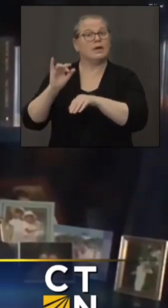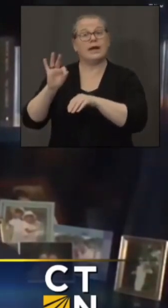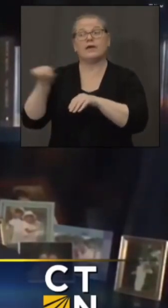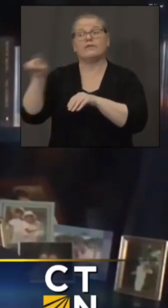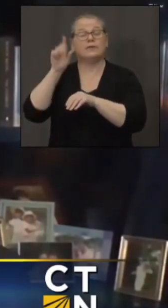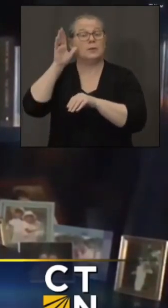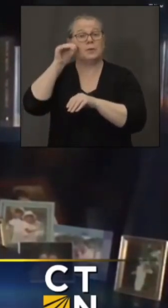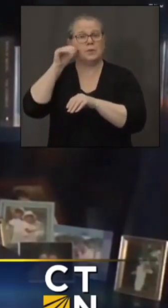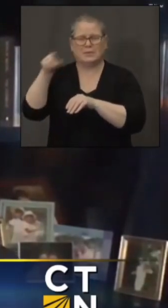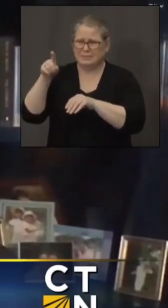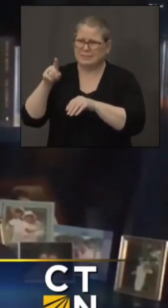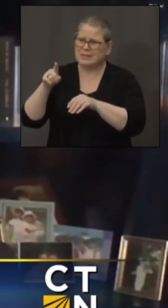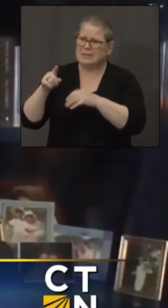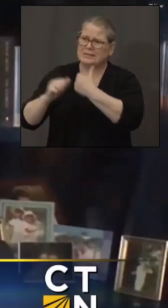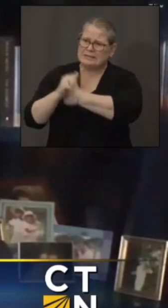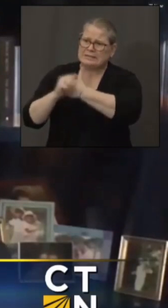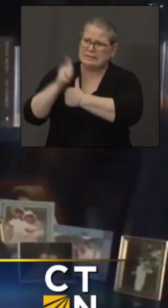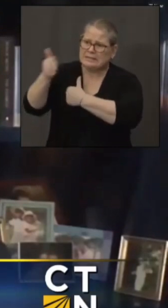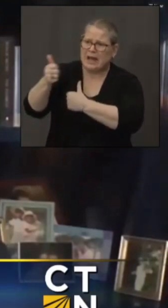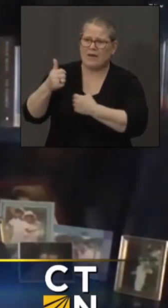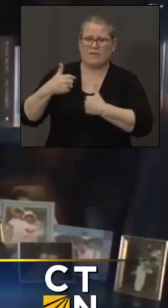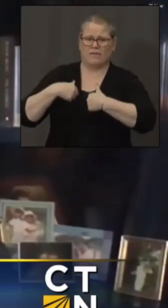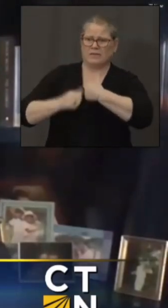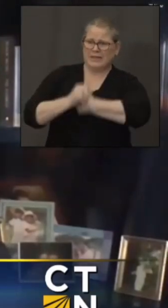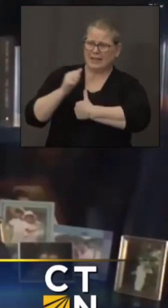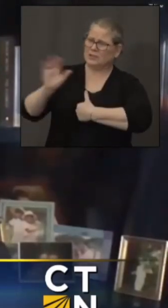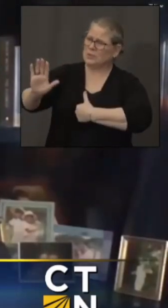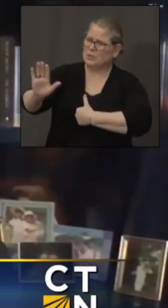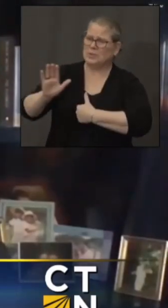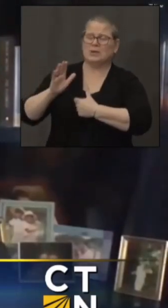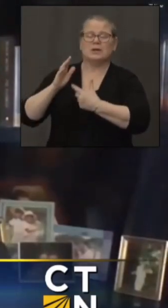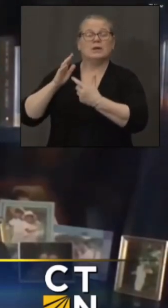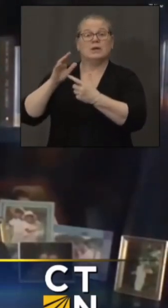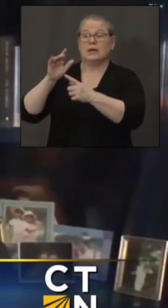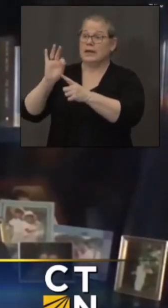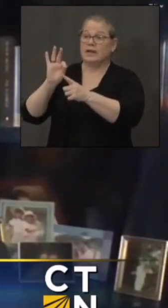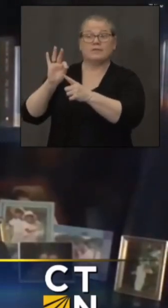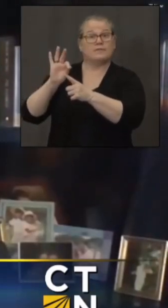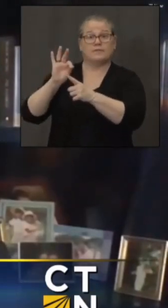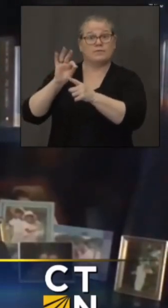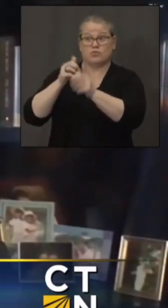doesn't really want to follow the rules, then you do have a right to levy a fine.